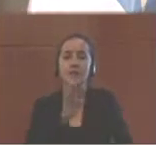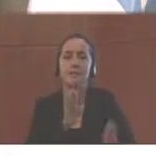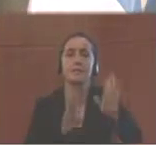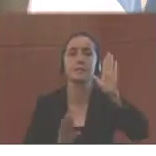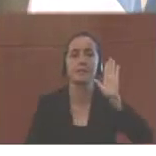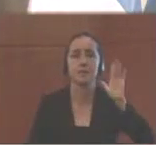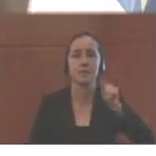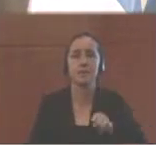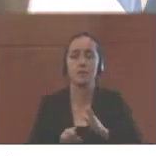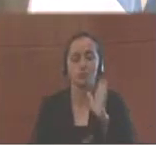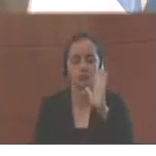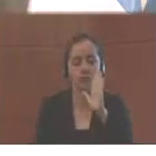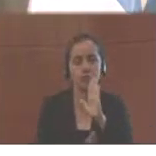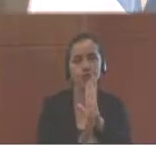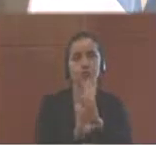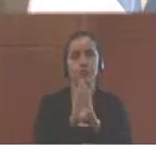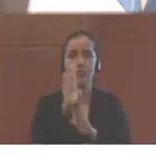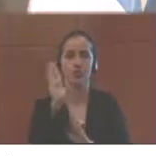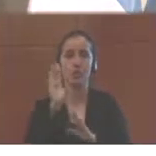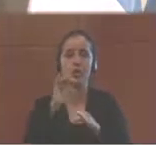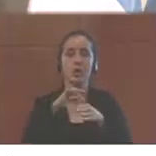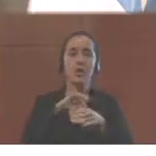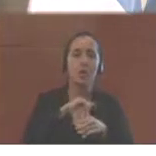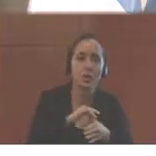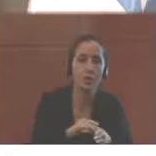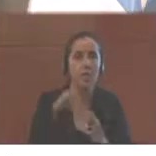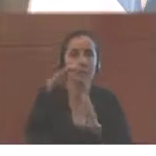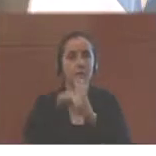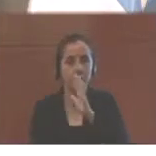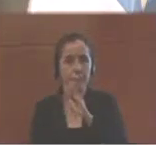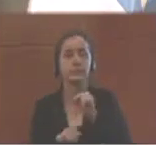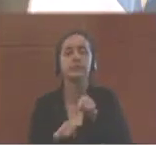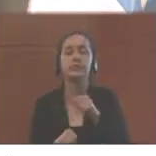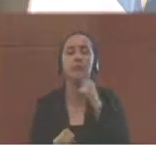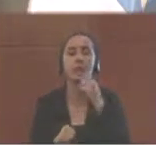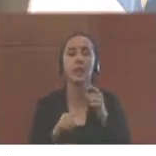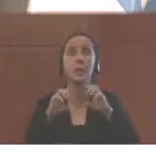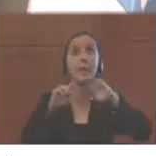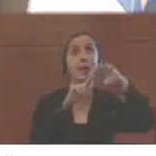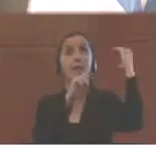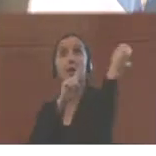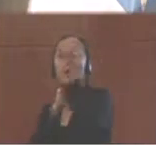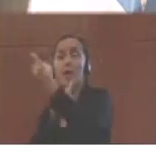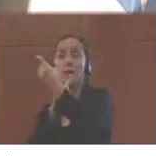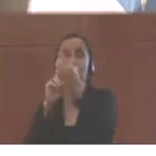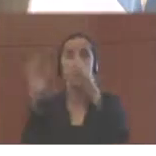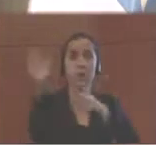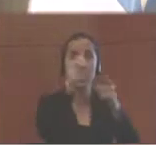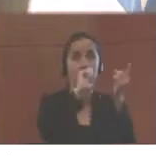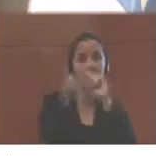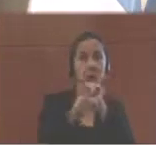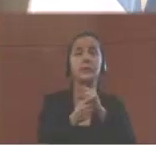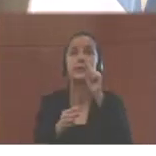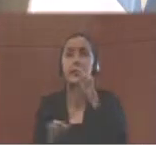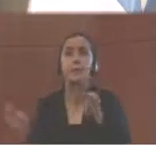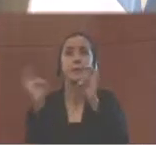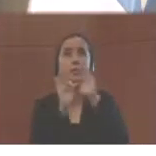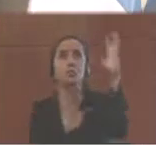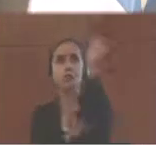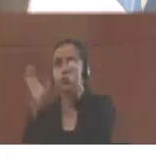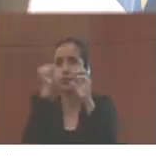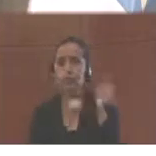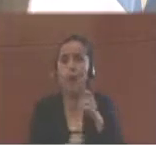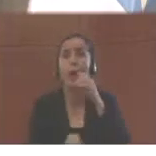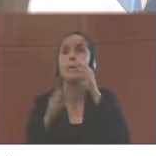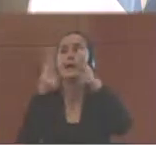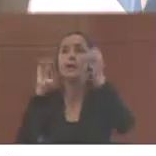and development of programs for DRR, adaptation to climate change, and